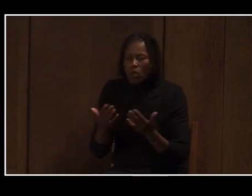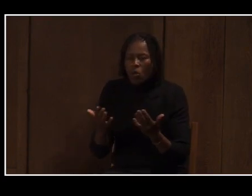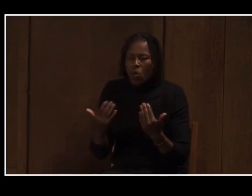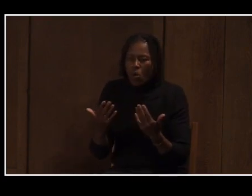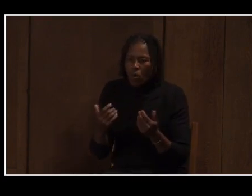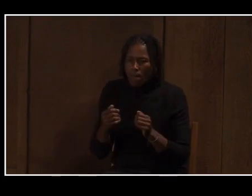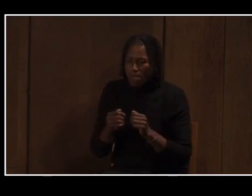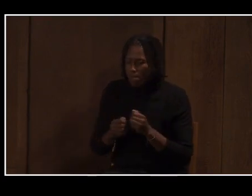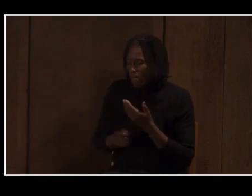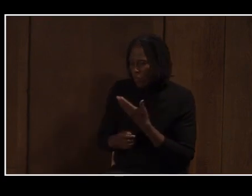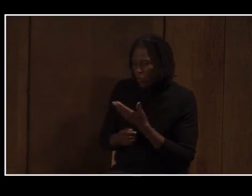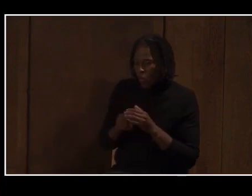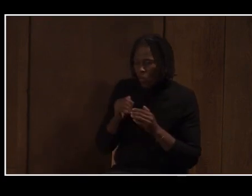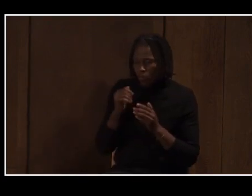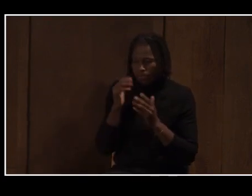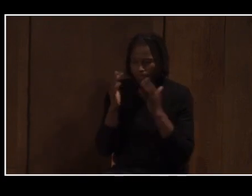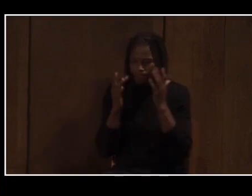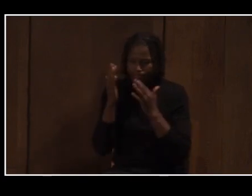the floor, my friend.